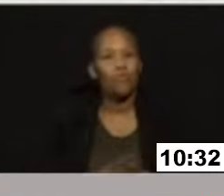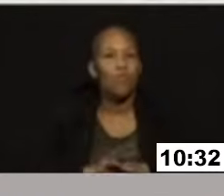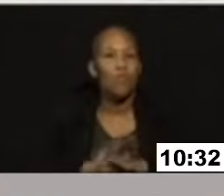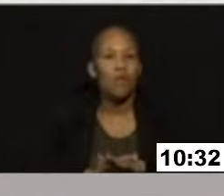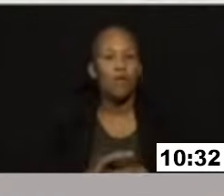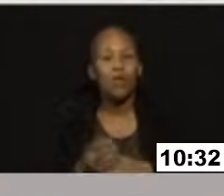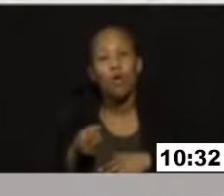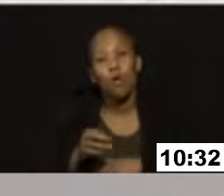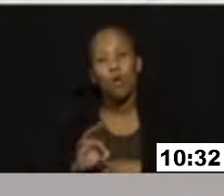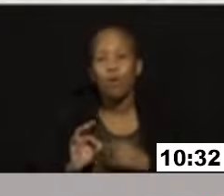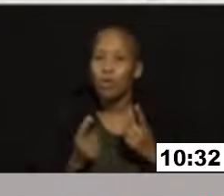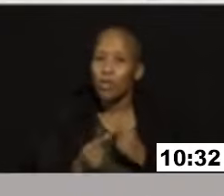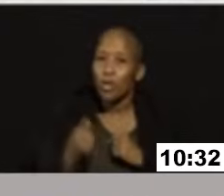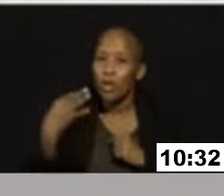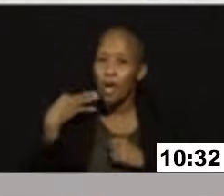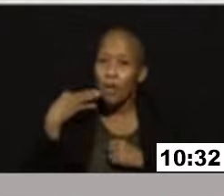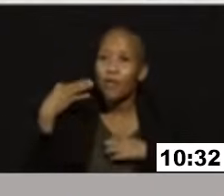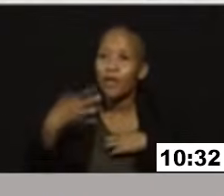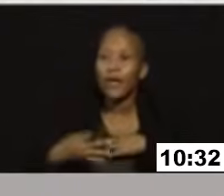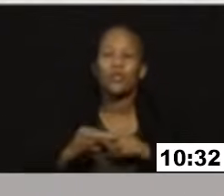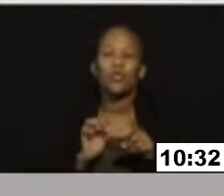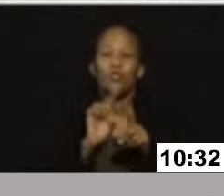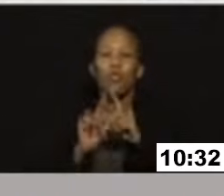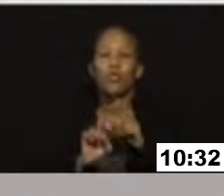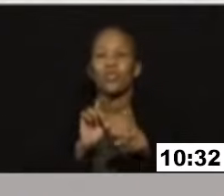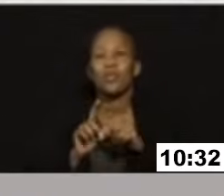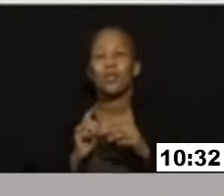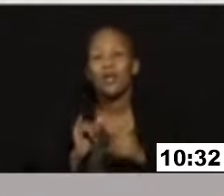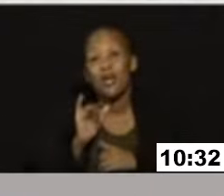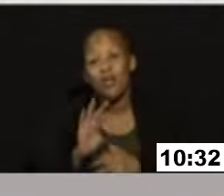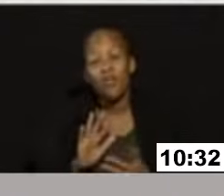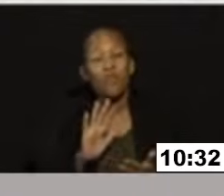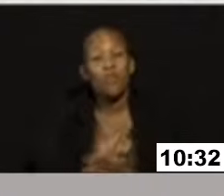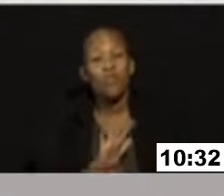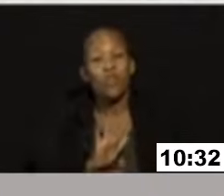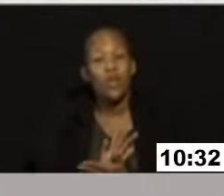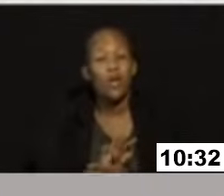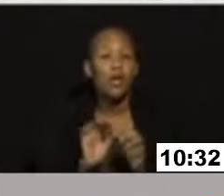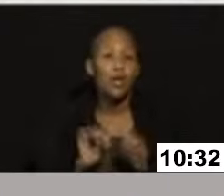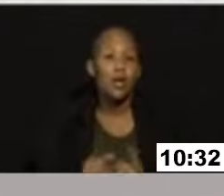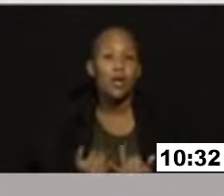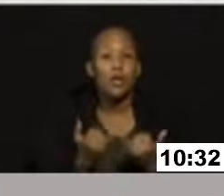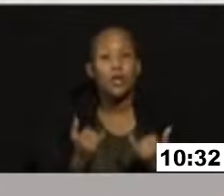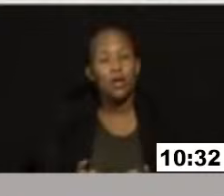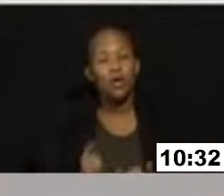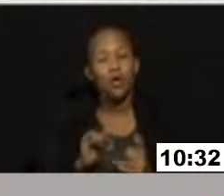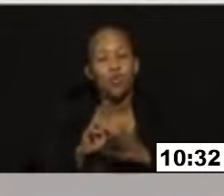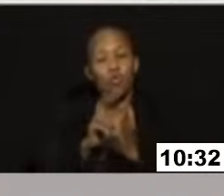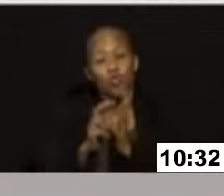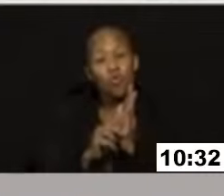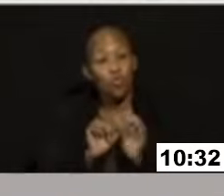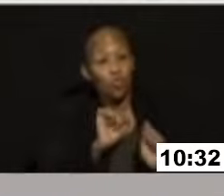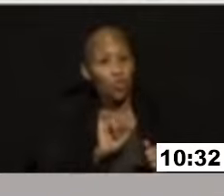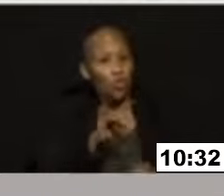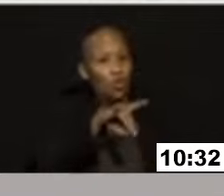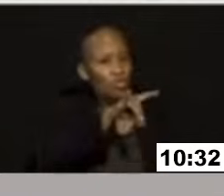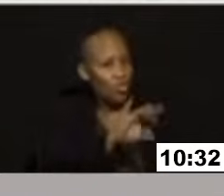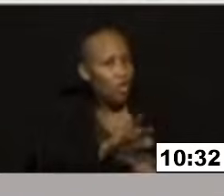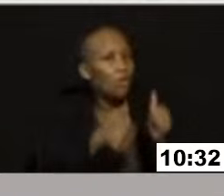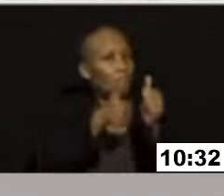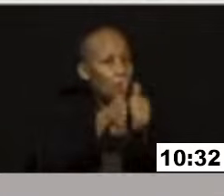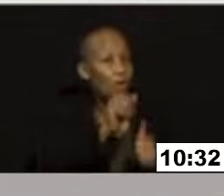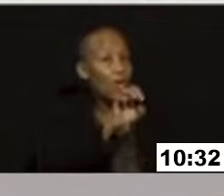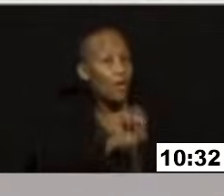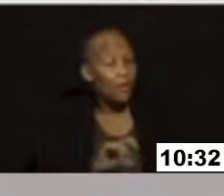make application to cross-examine. So once that is appreciated, you are bound by your rules, Chair, and you are bound to